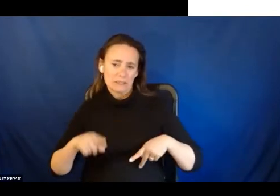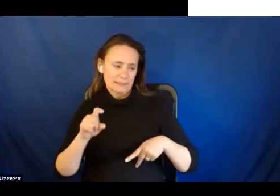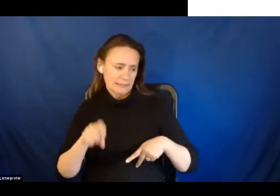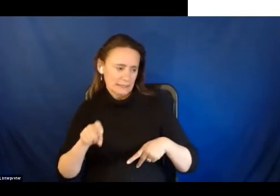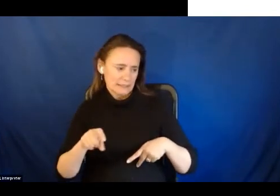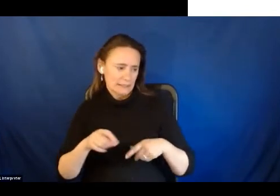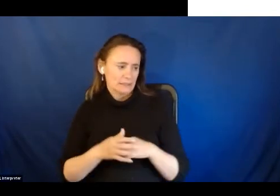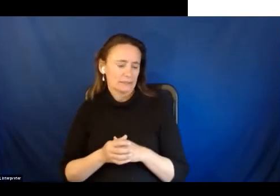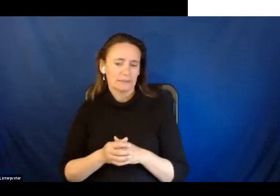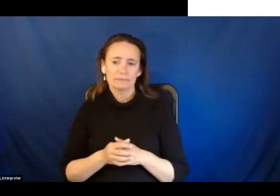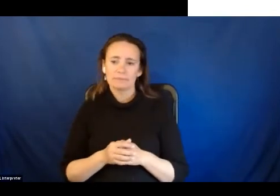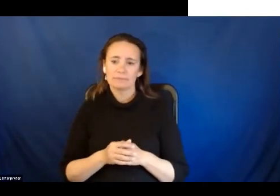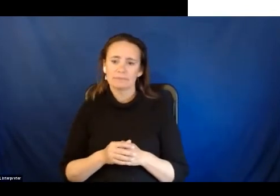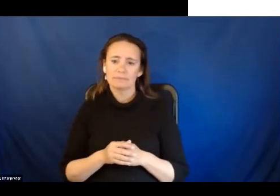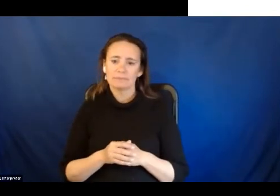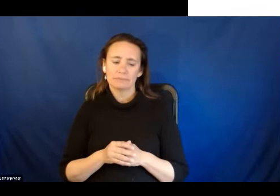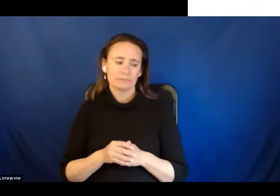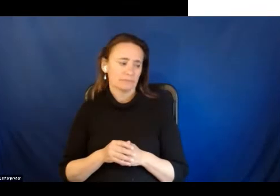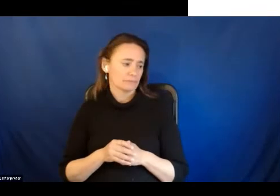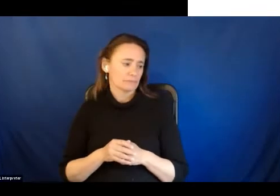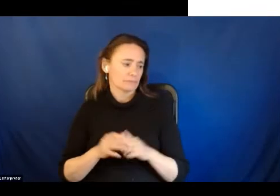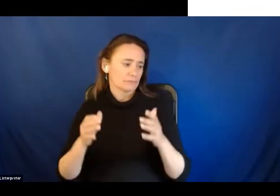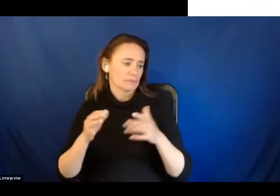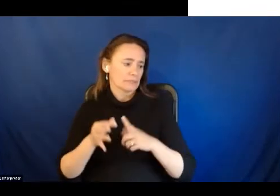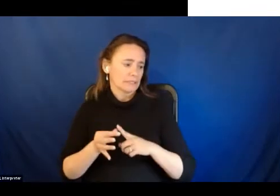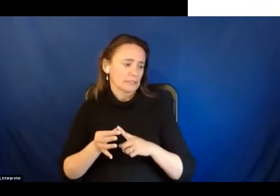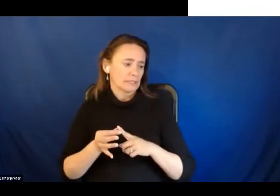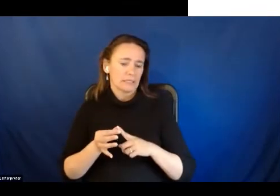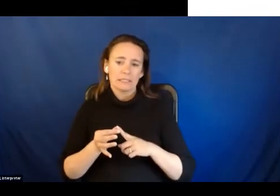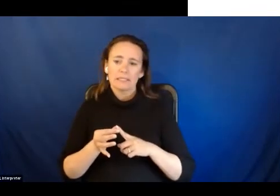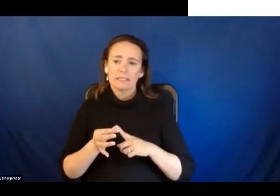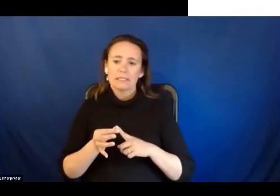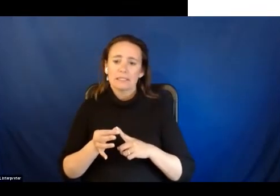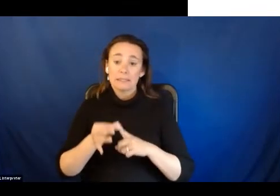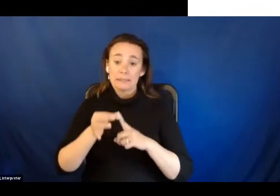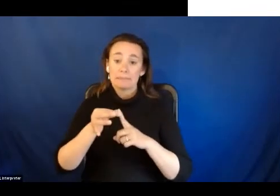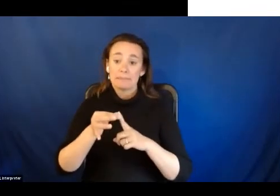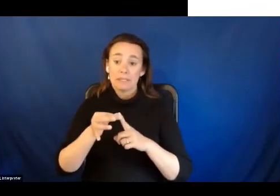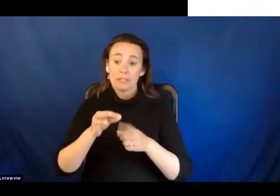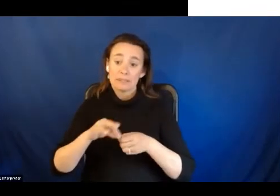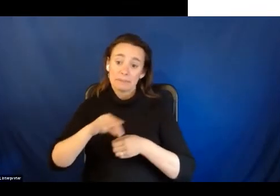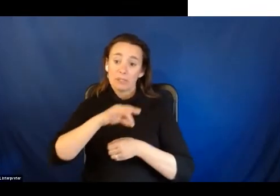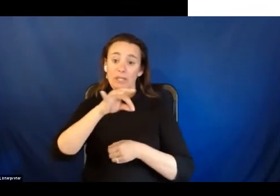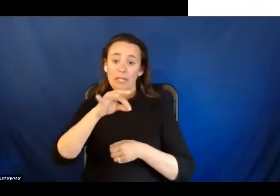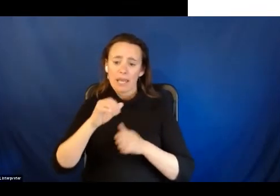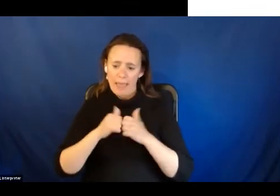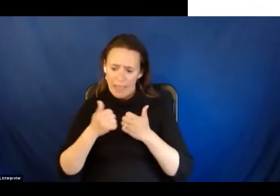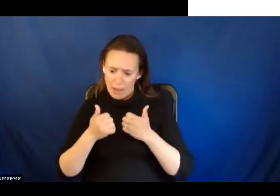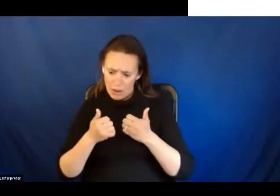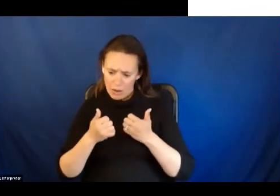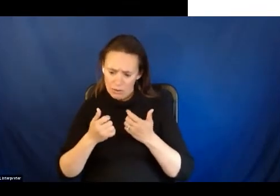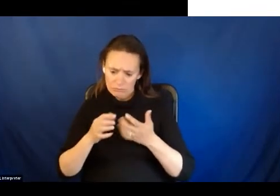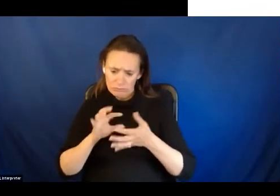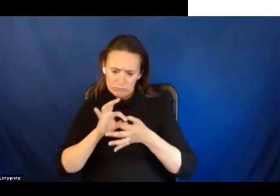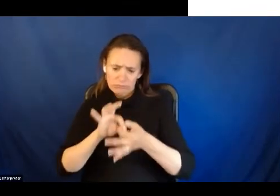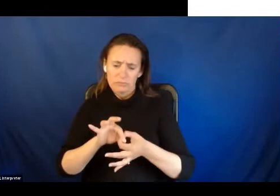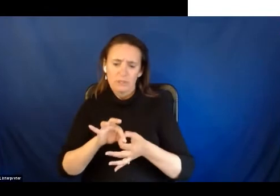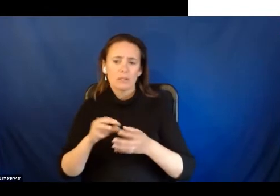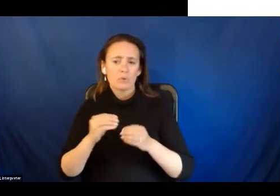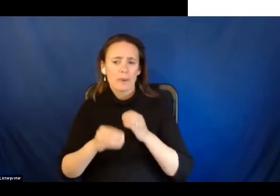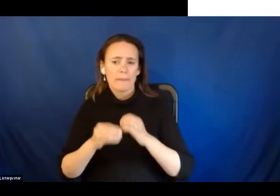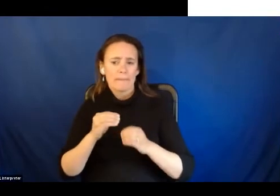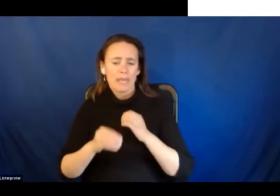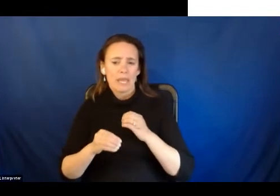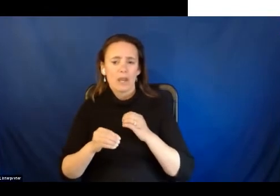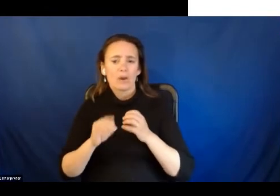body? For spirit, what resources will help survivors feel more connected to or repair their relationship with